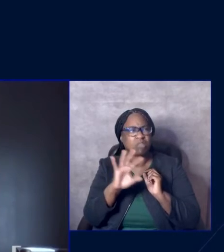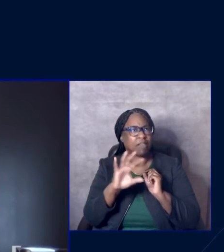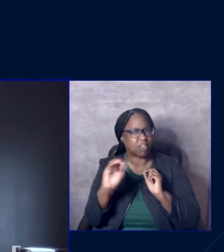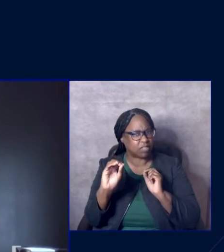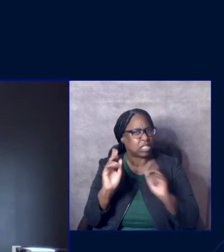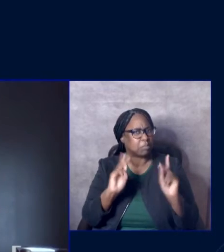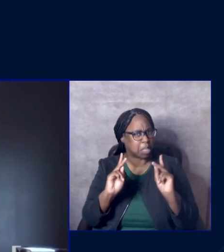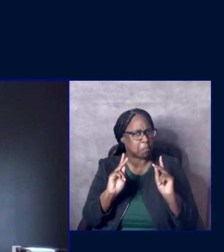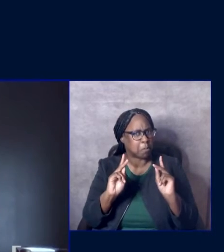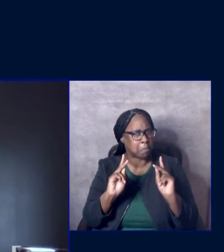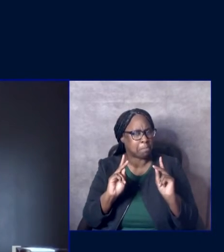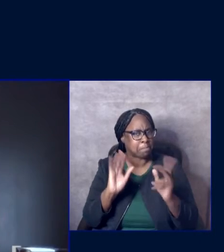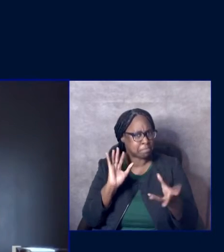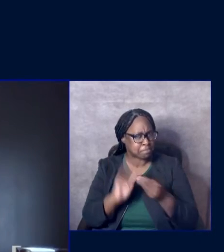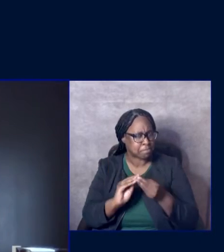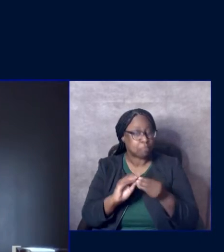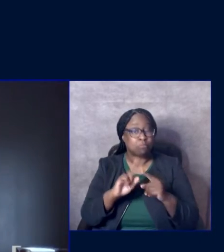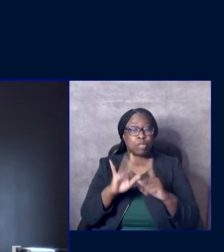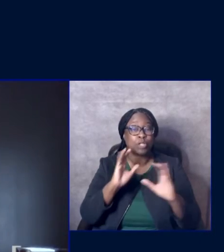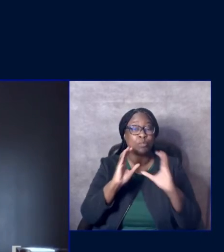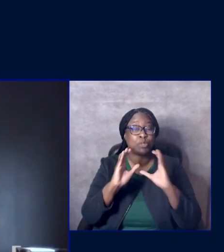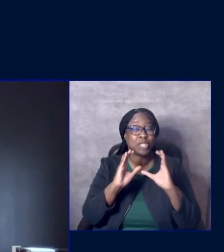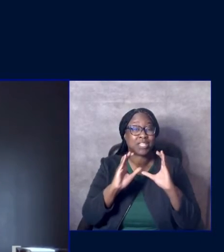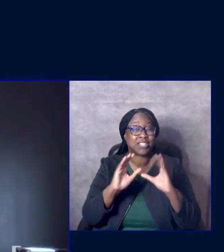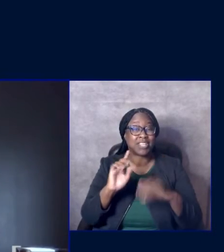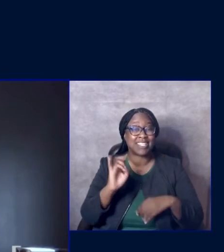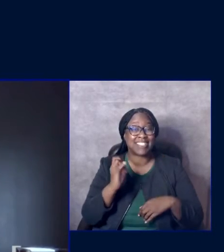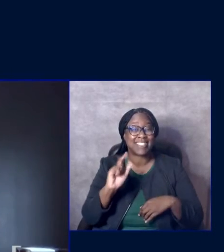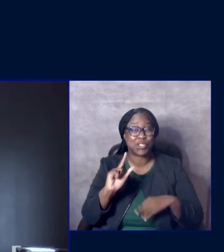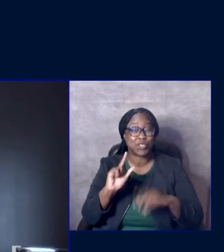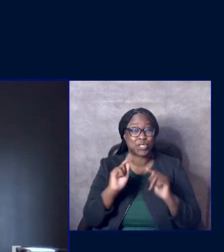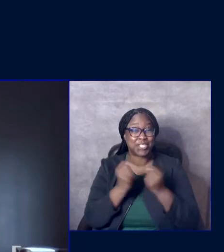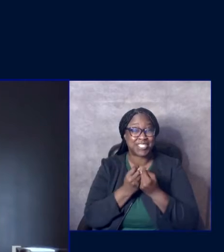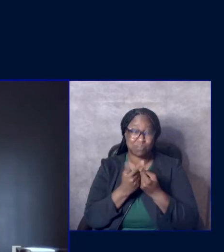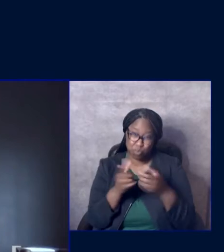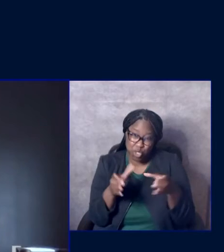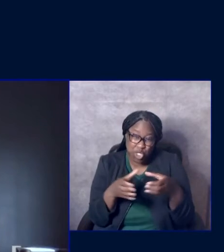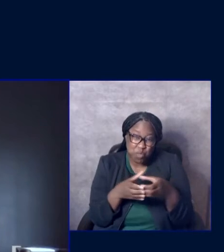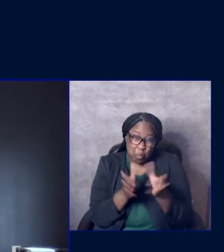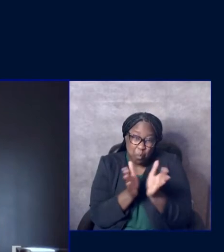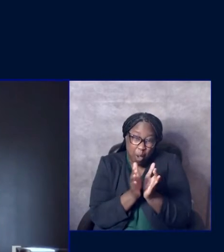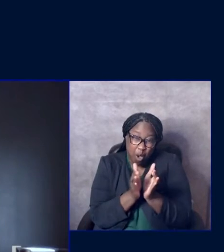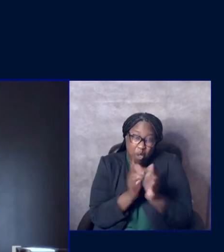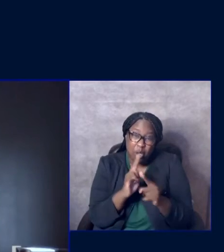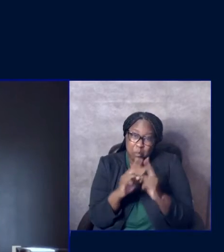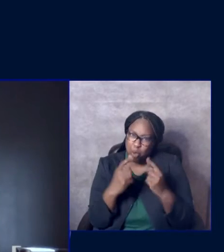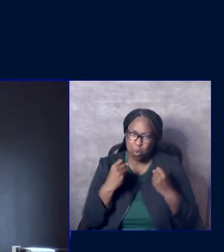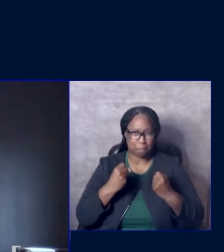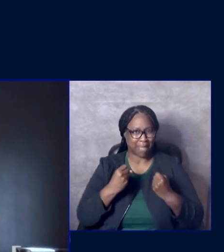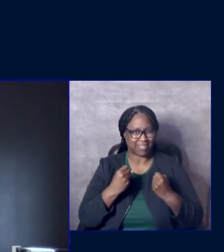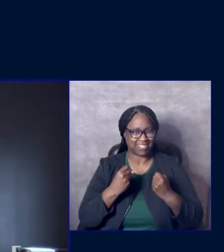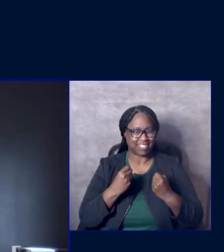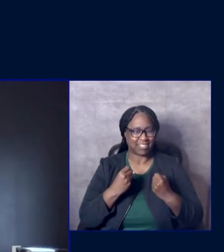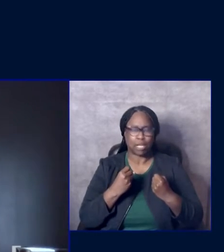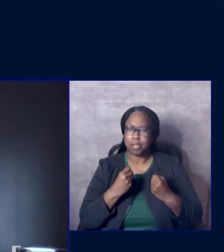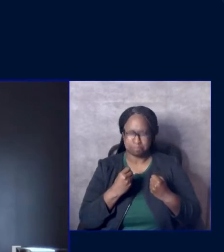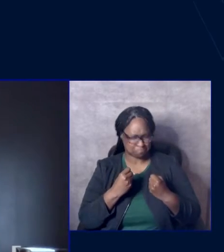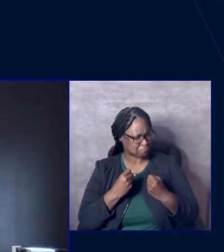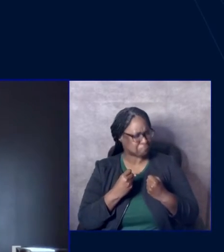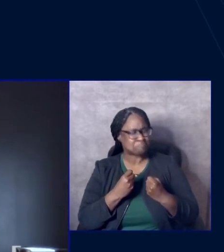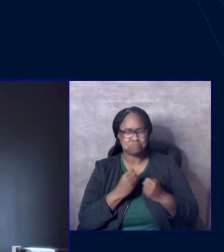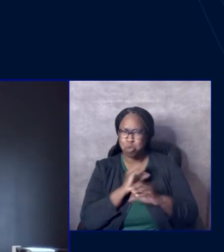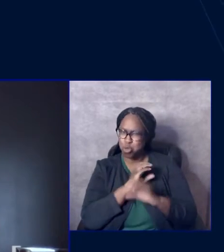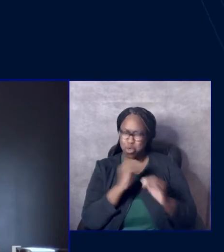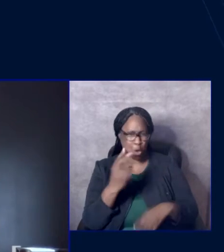Dream. But yes, our communications and digital team, I will share, we are small, but we are mighty. Without a doubt. Without a